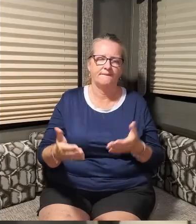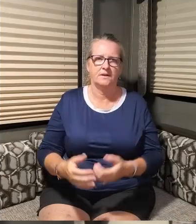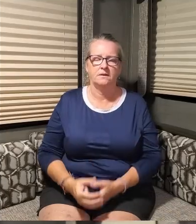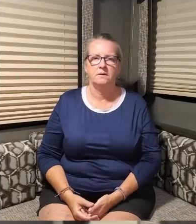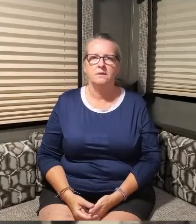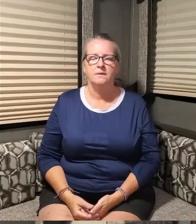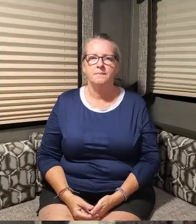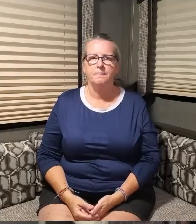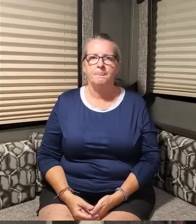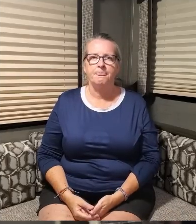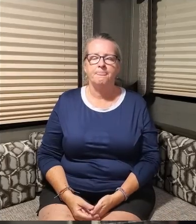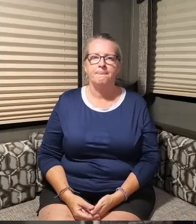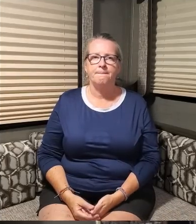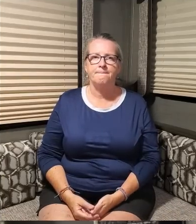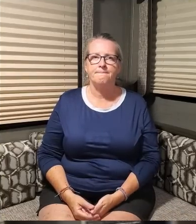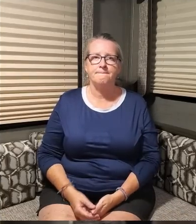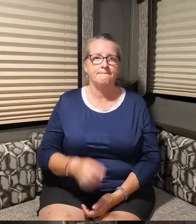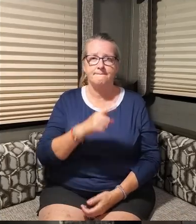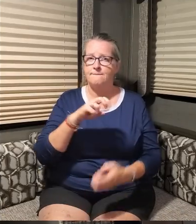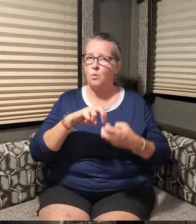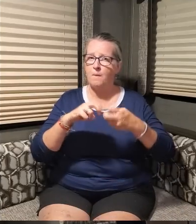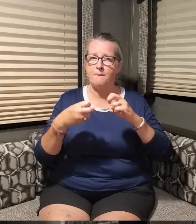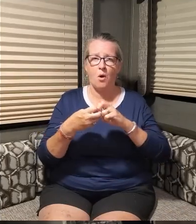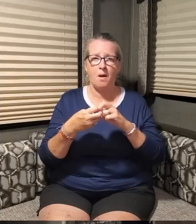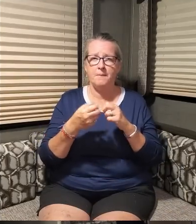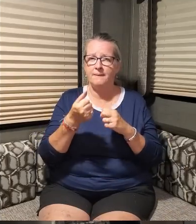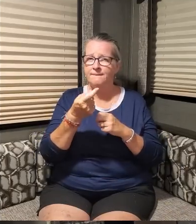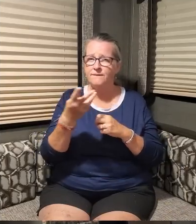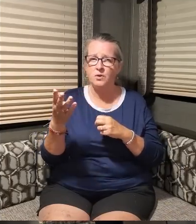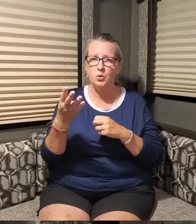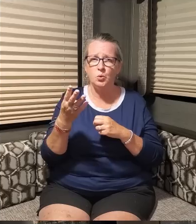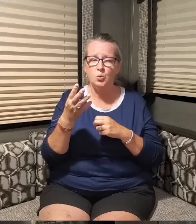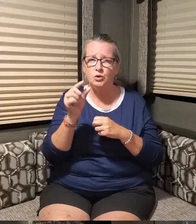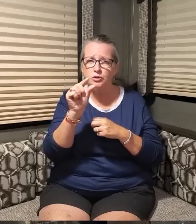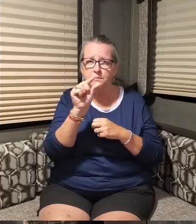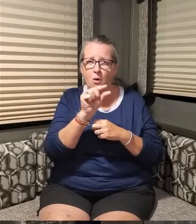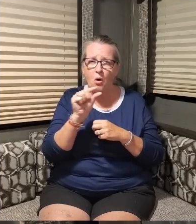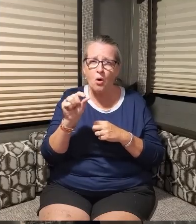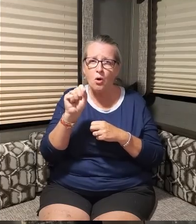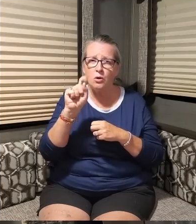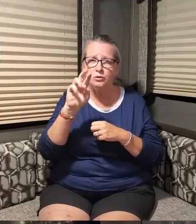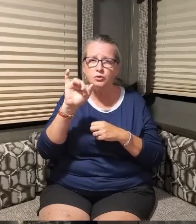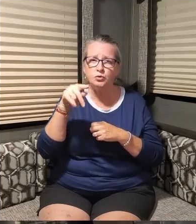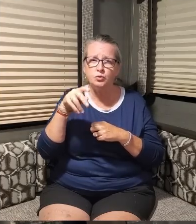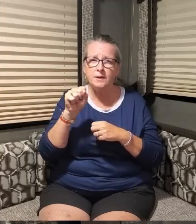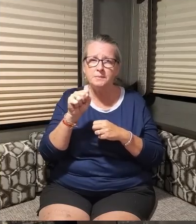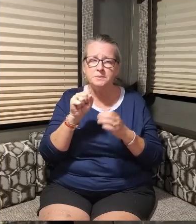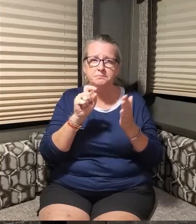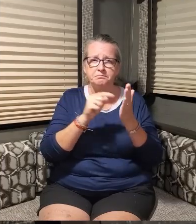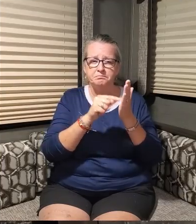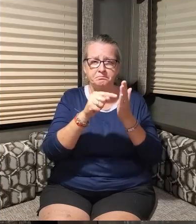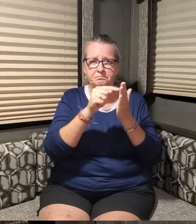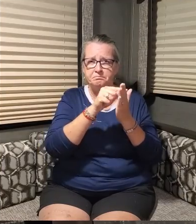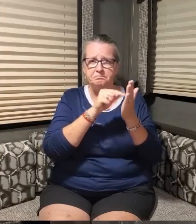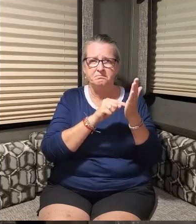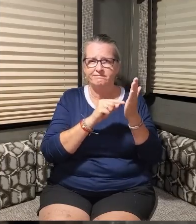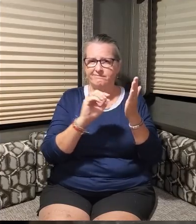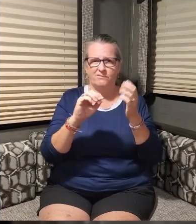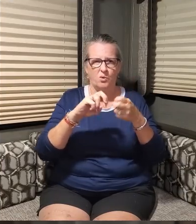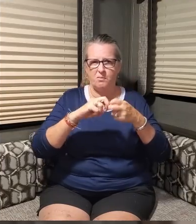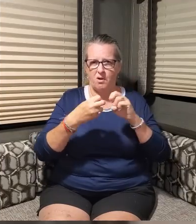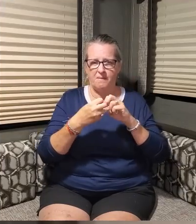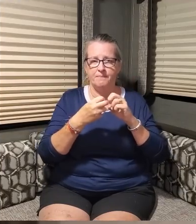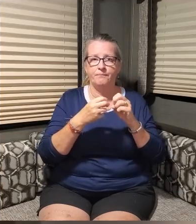here. This stuff, no problem. A couple little small pieces of a command strip. You can hold this on, no